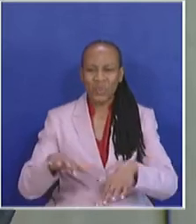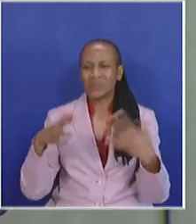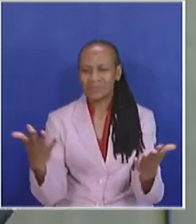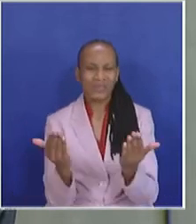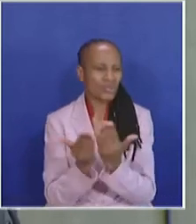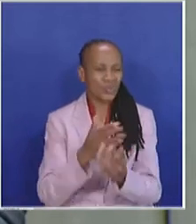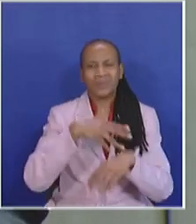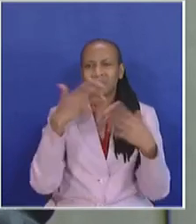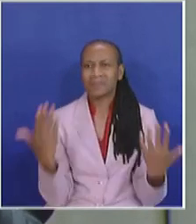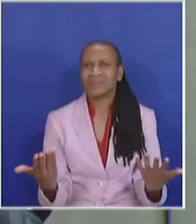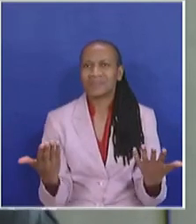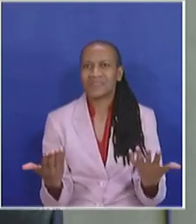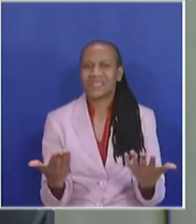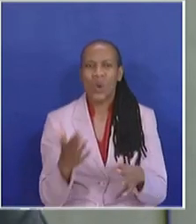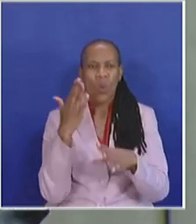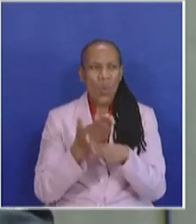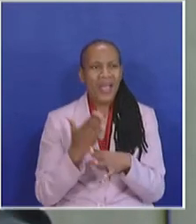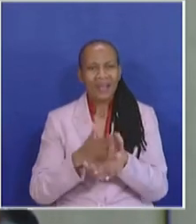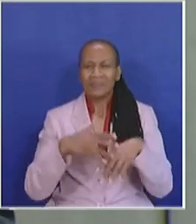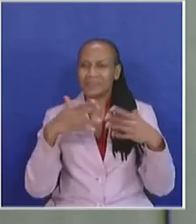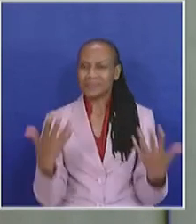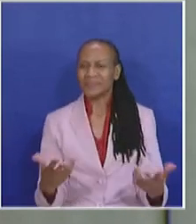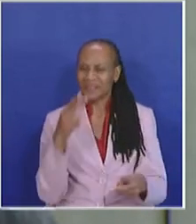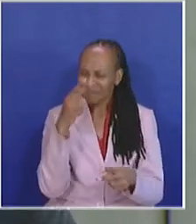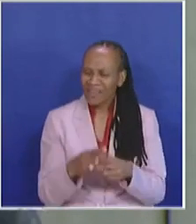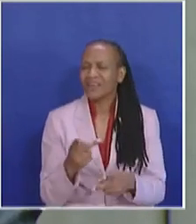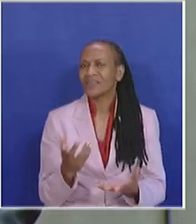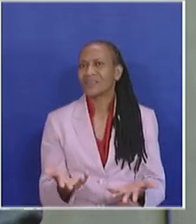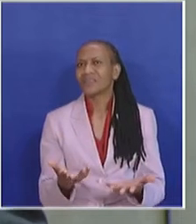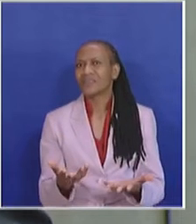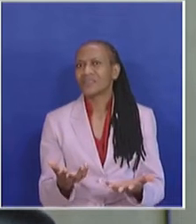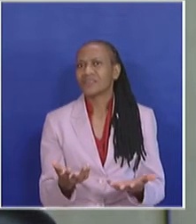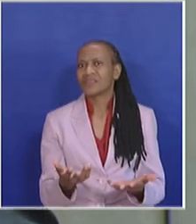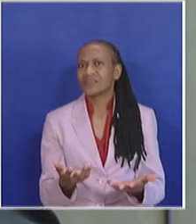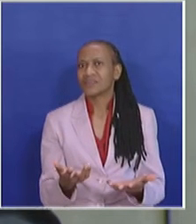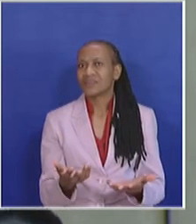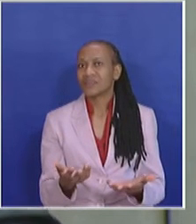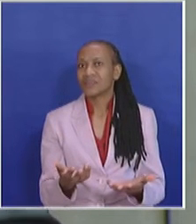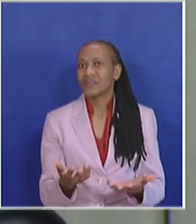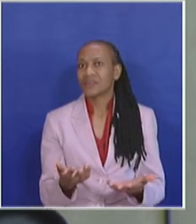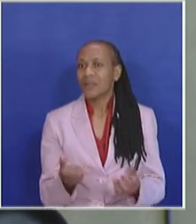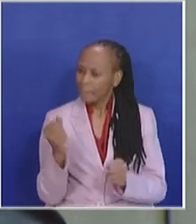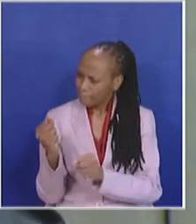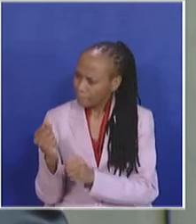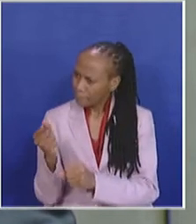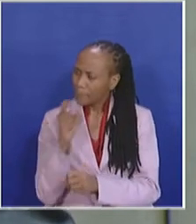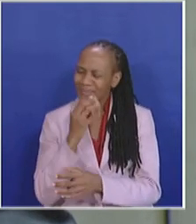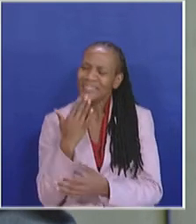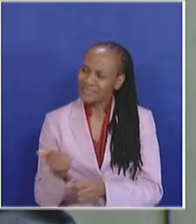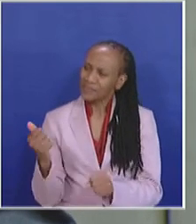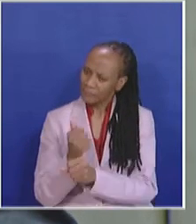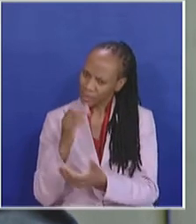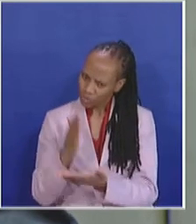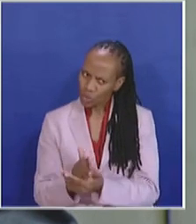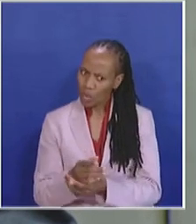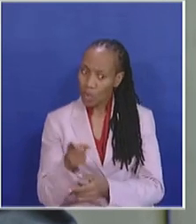schools, there's no places of work. And finally, you've got to ensure that skills and skills